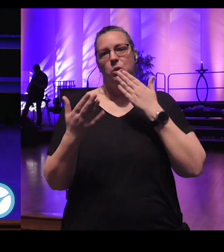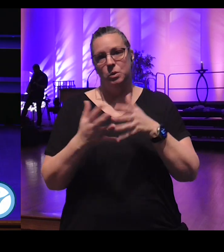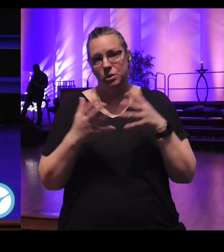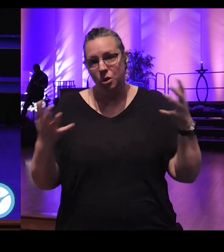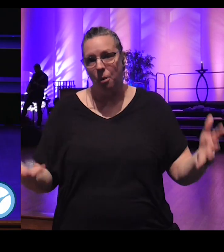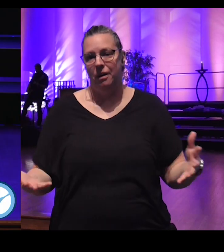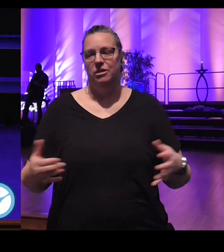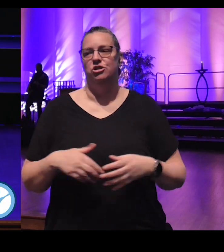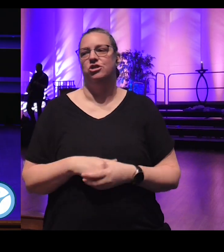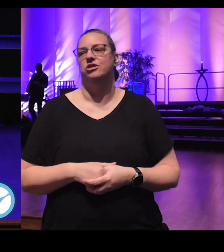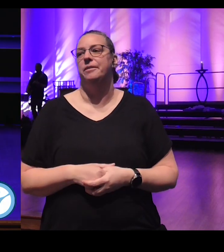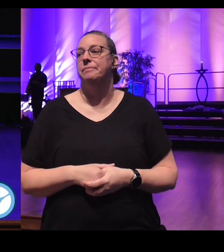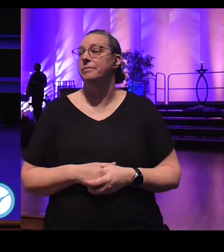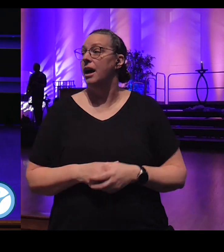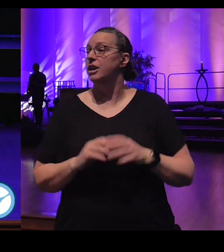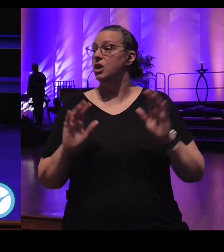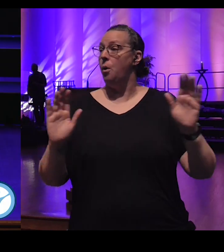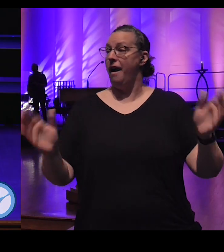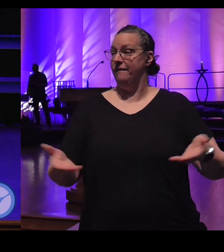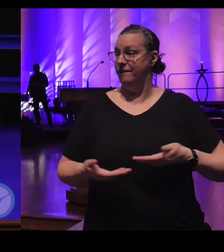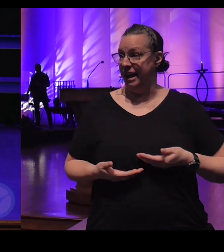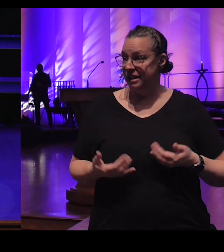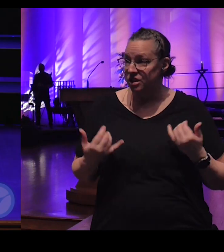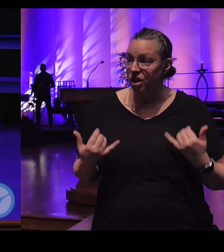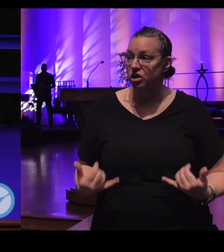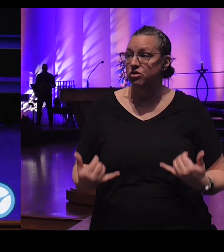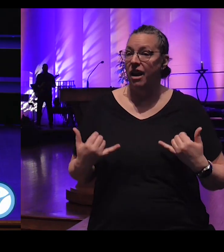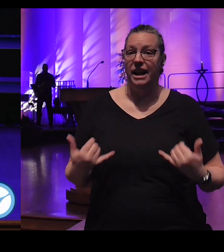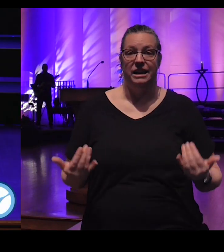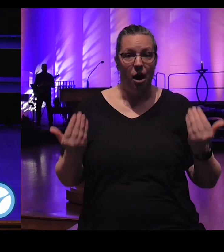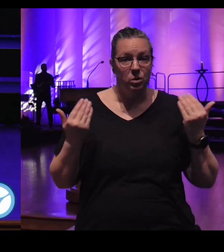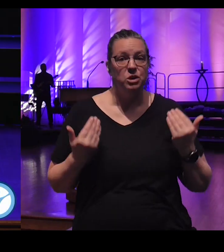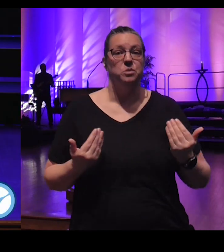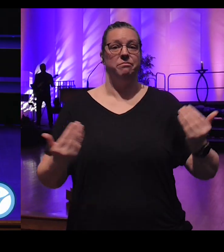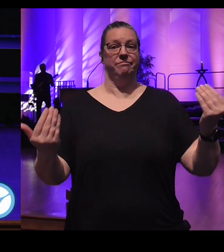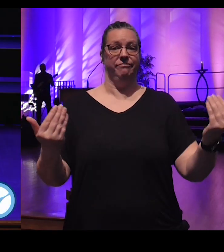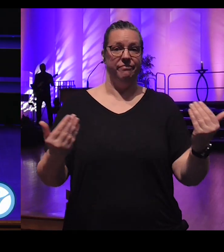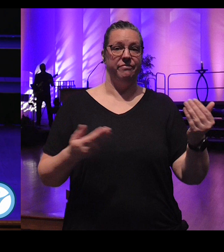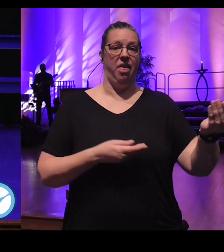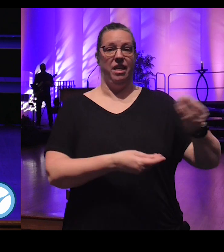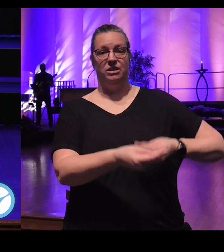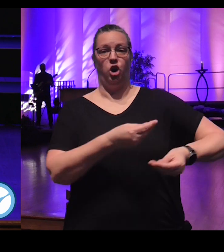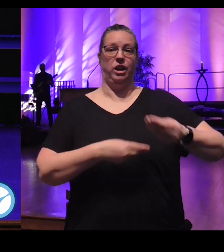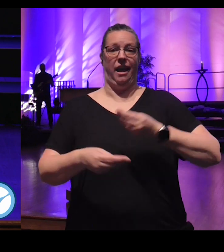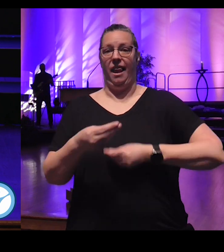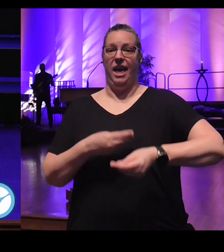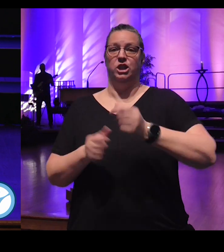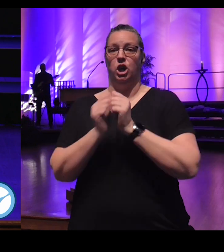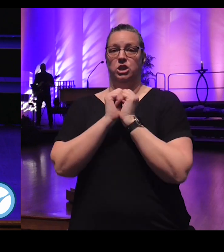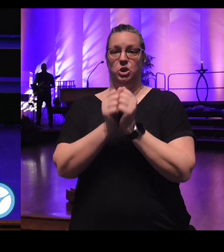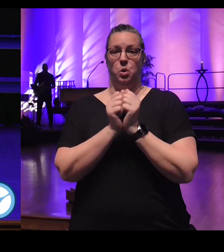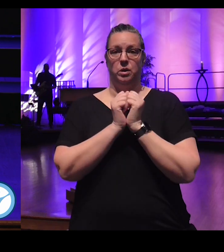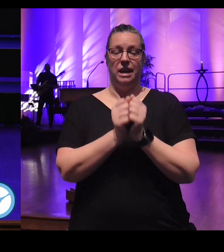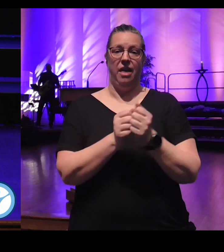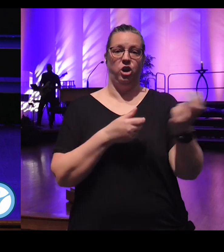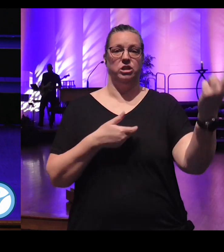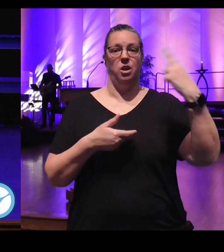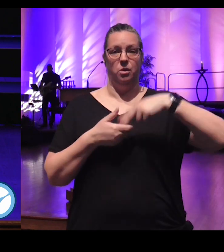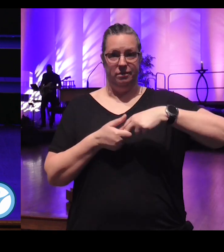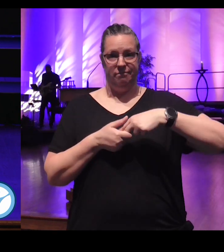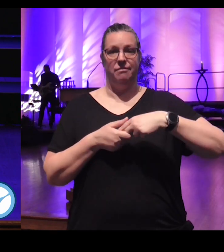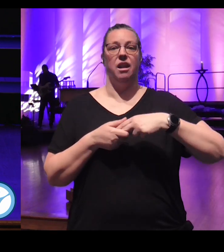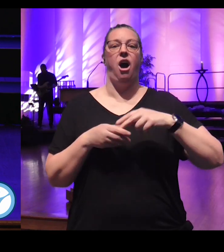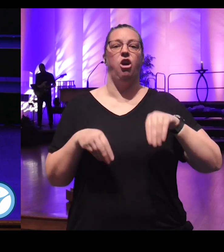hearts. And I invite us all right now to activate that law of circulation together as we recite